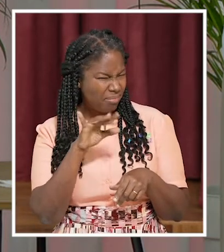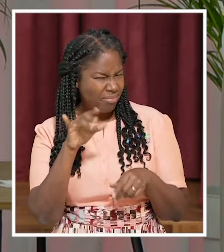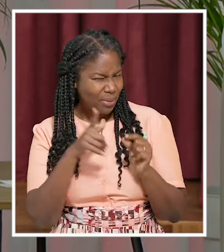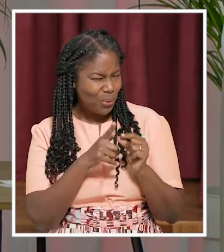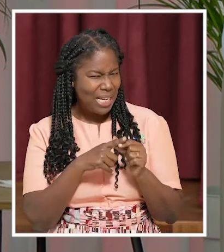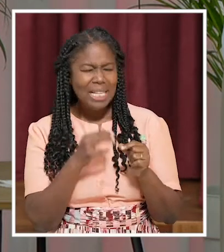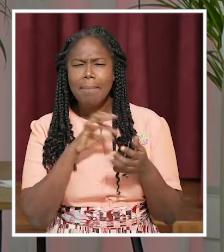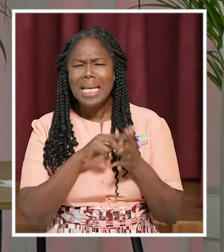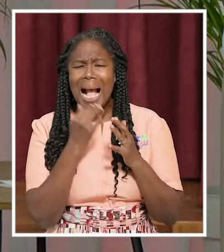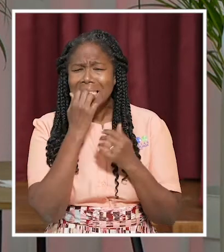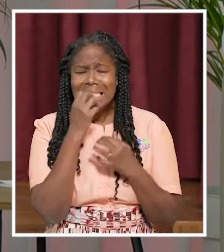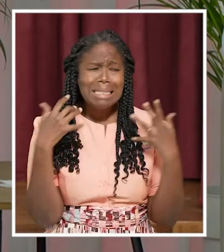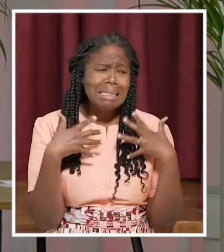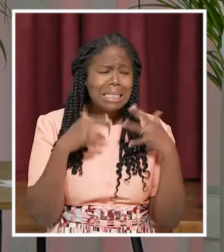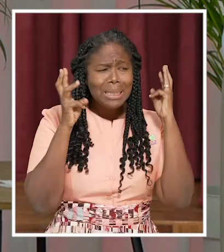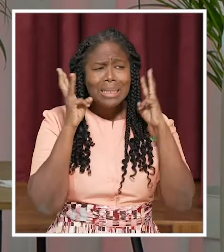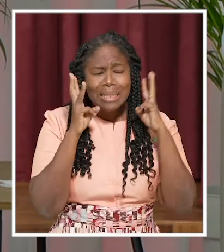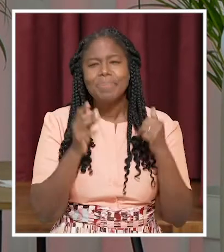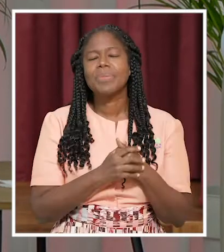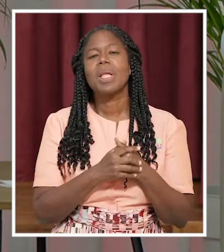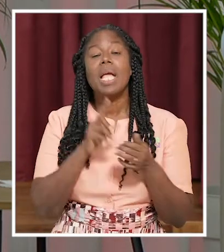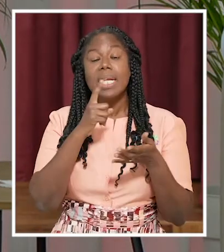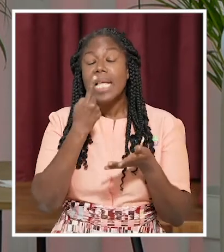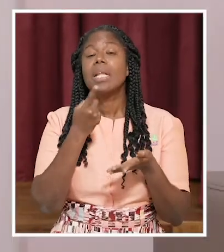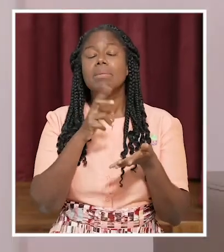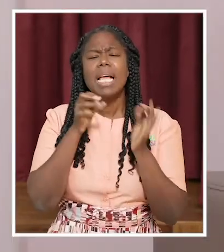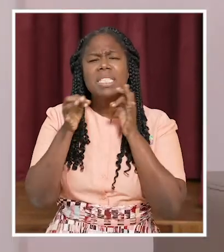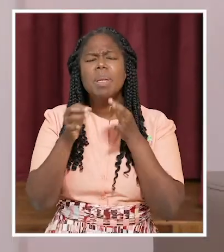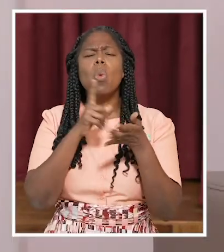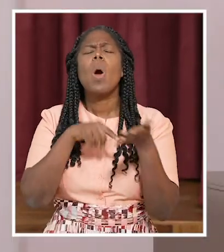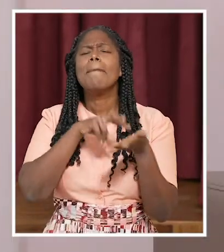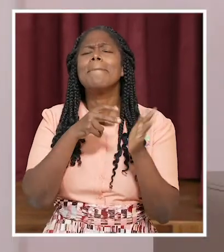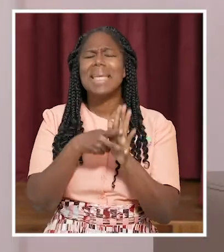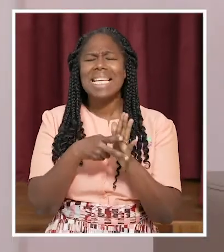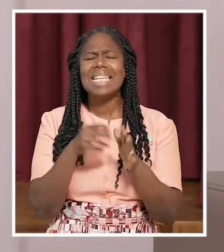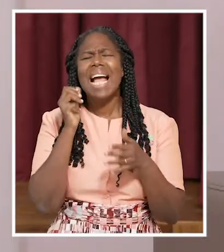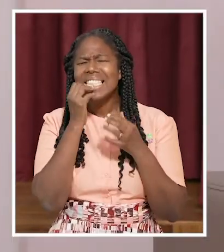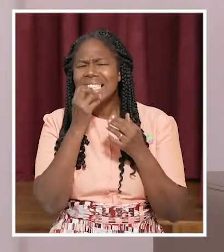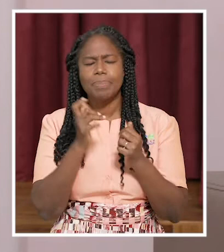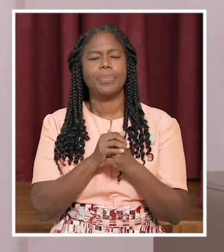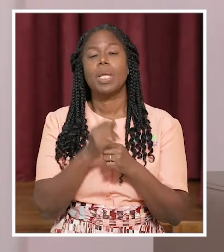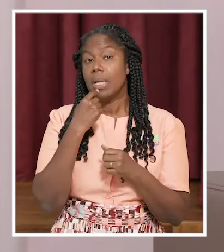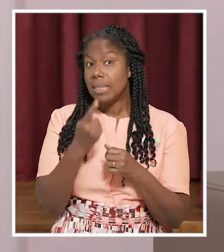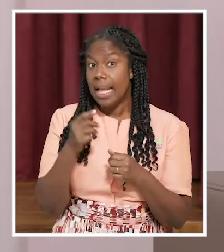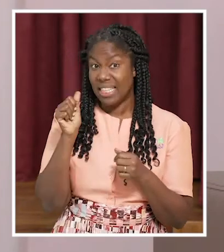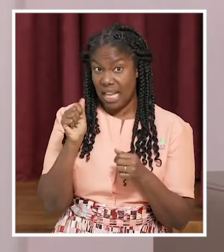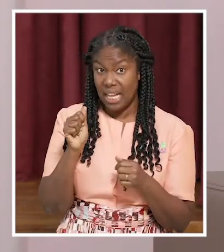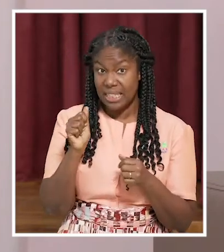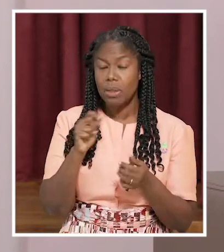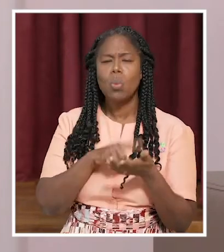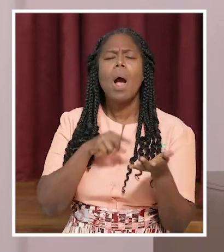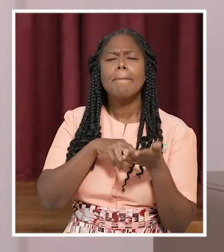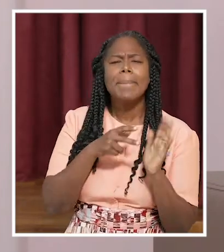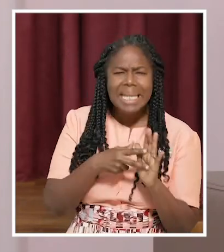Could you tell us exactly what is anxiety? Okay. Anxiety is that feeling of unease when things aren't